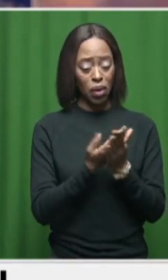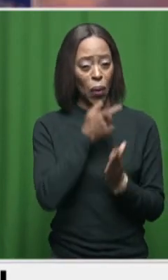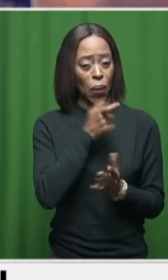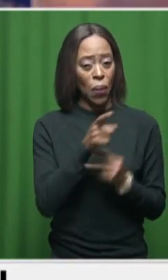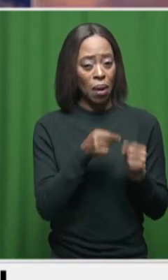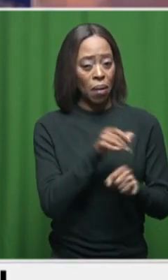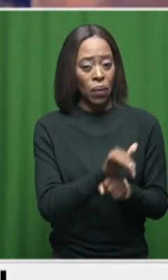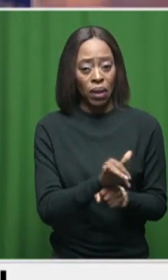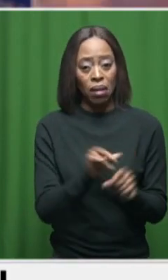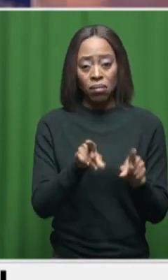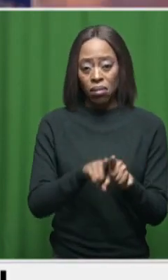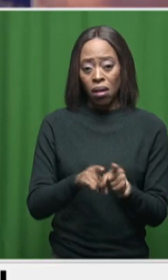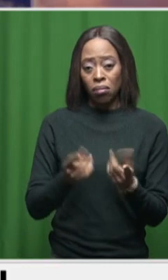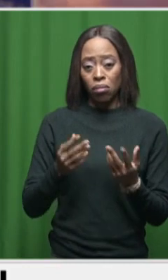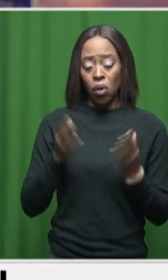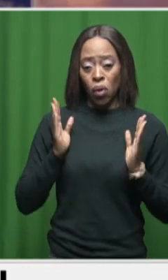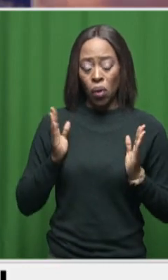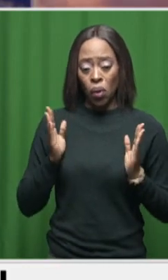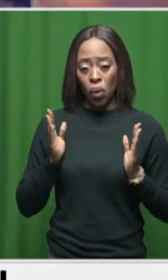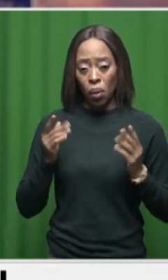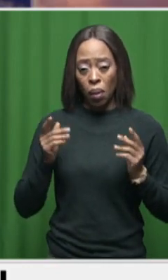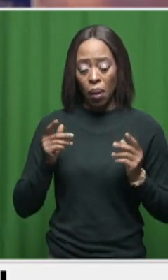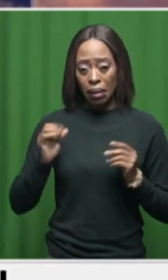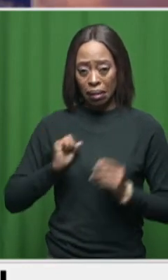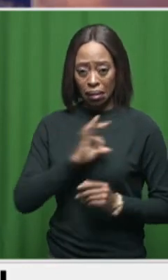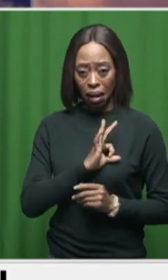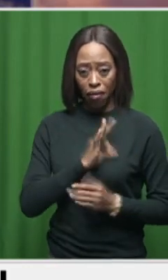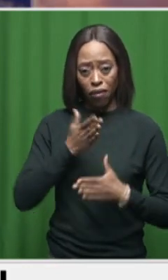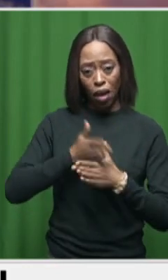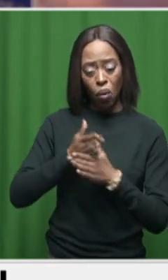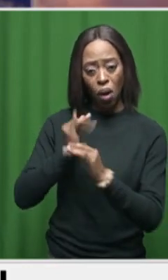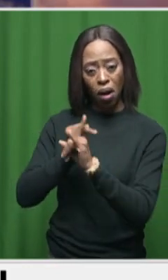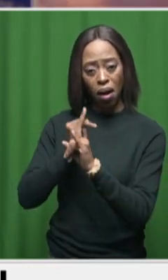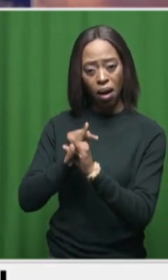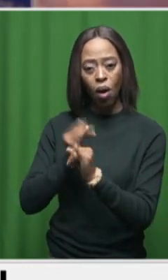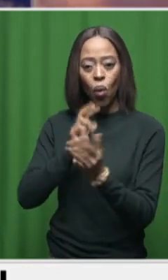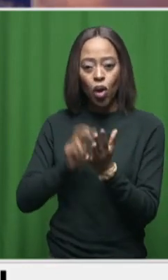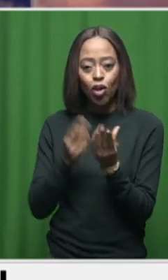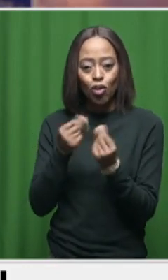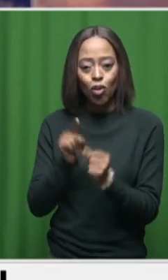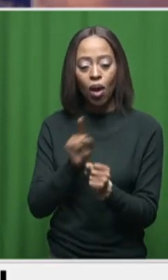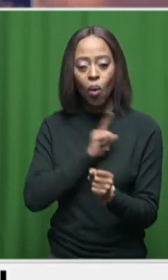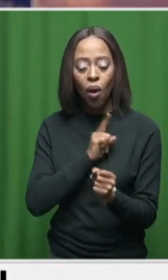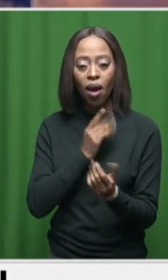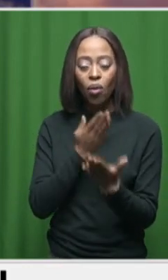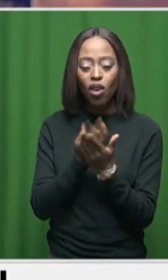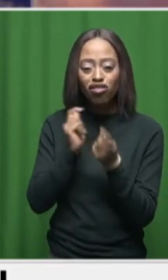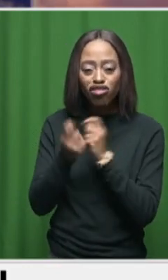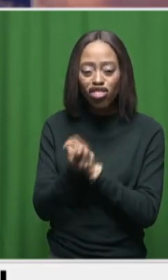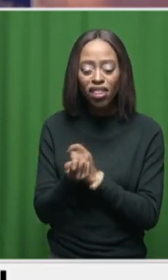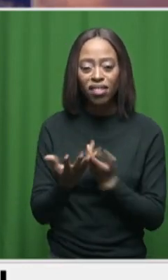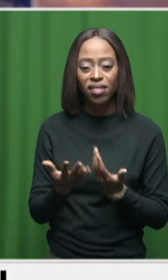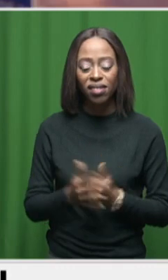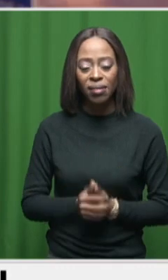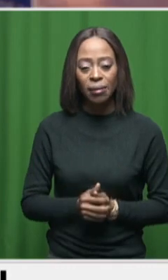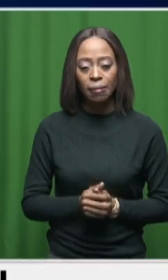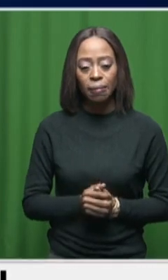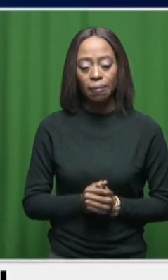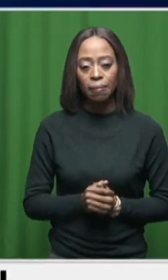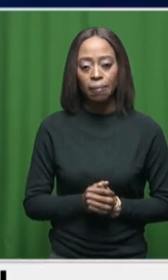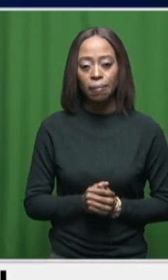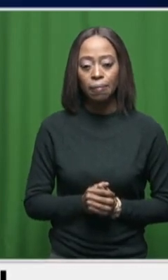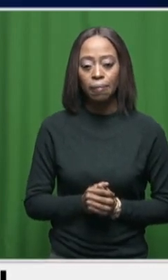human relations and the human resource working in this particular industry. So what needs to be done to change the current status quo? Well,